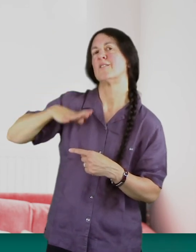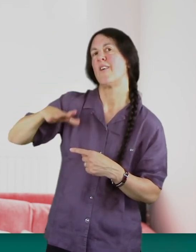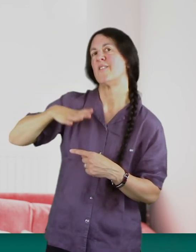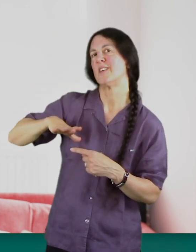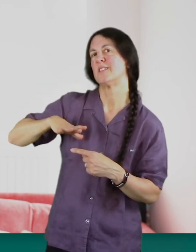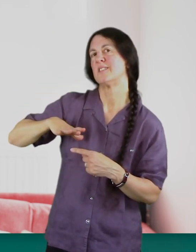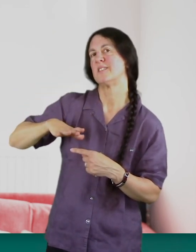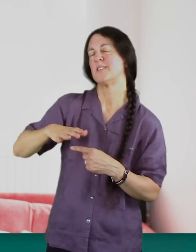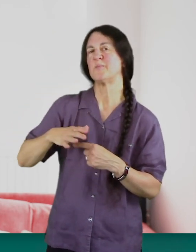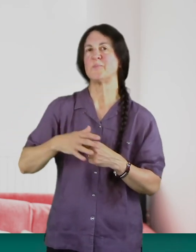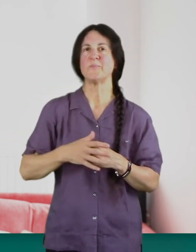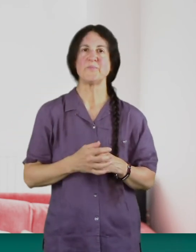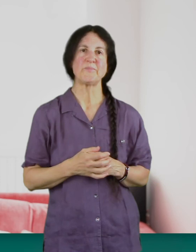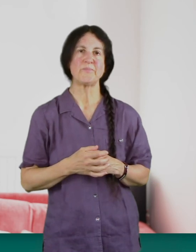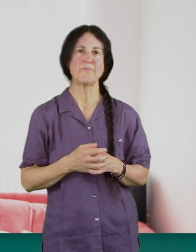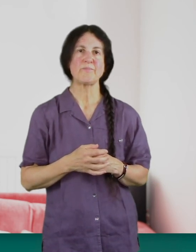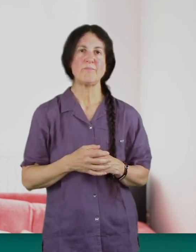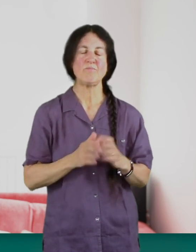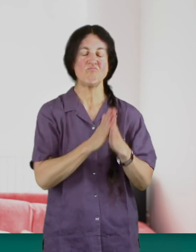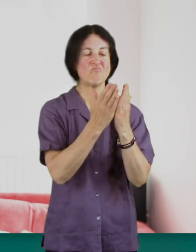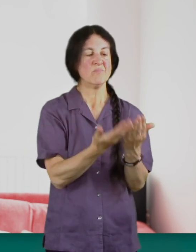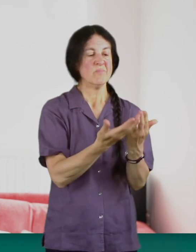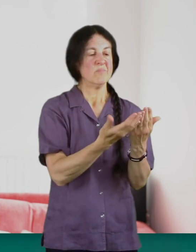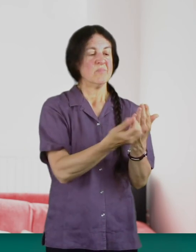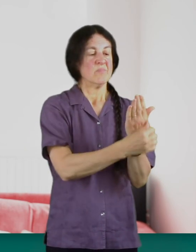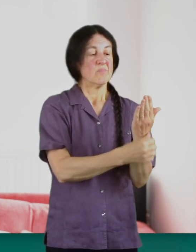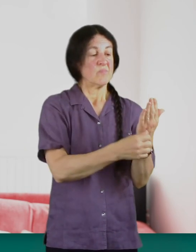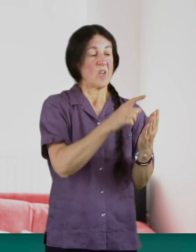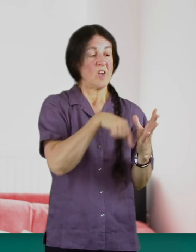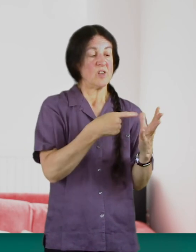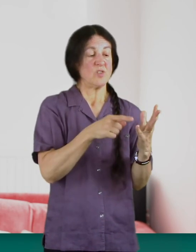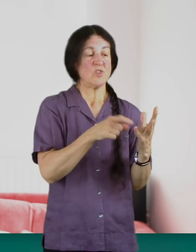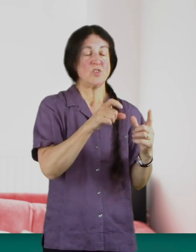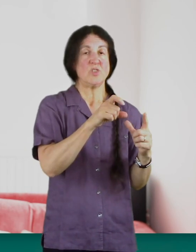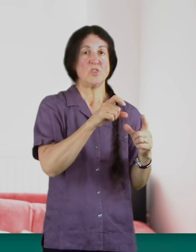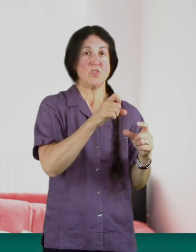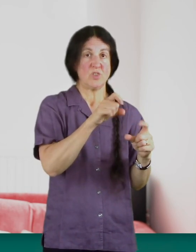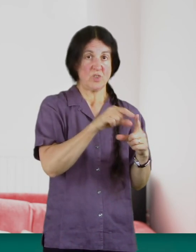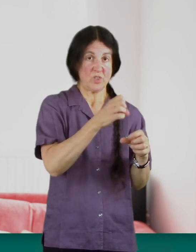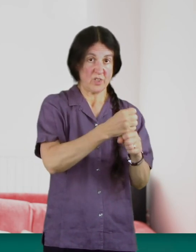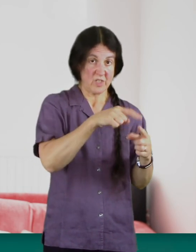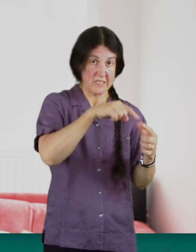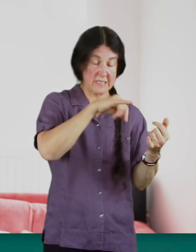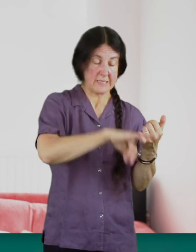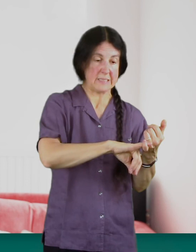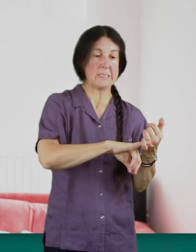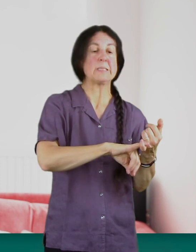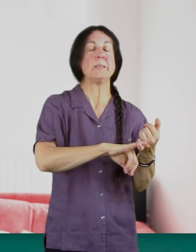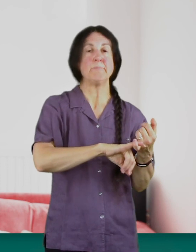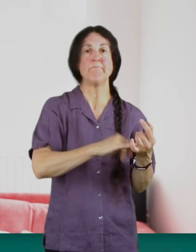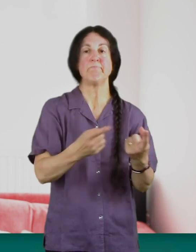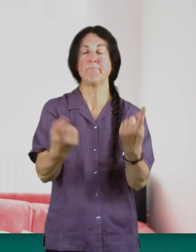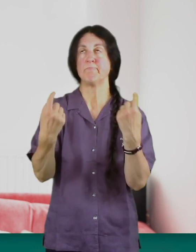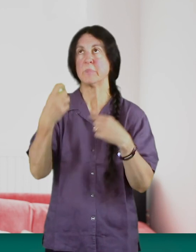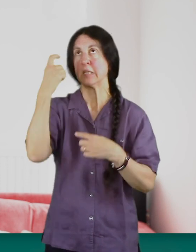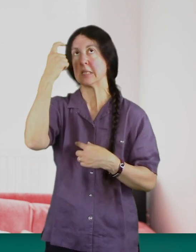As we read Judges together today, let's reflect on the reality of fear in our lives, the invitation